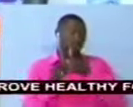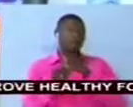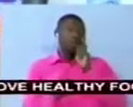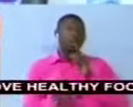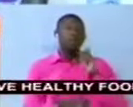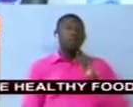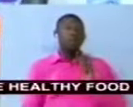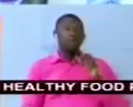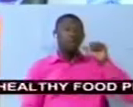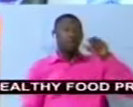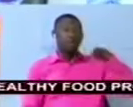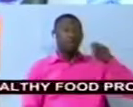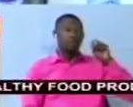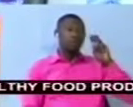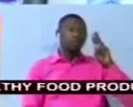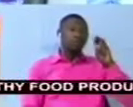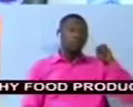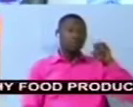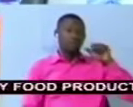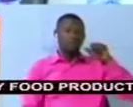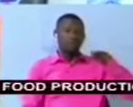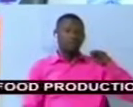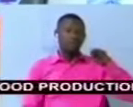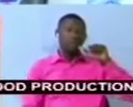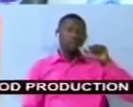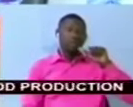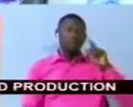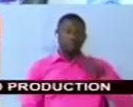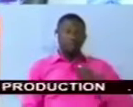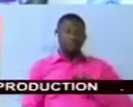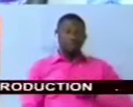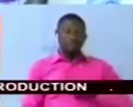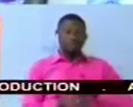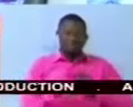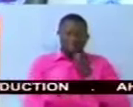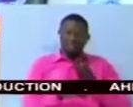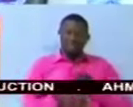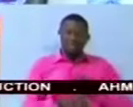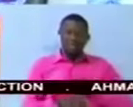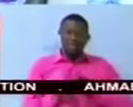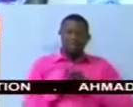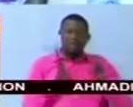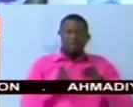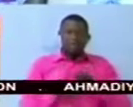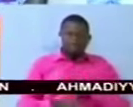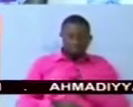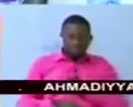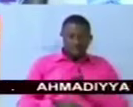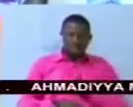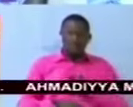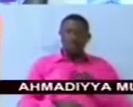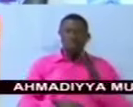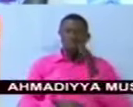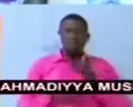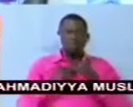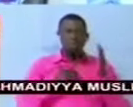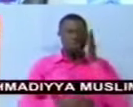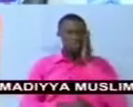though Ansumana was the one wounded on his private part, but it was more serious. But others, they were all